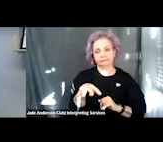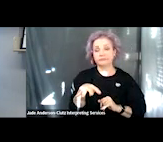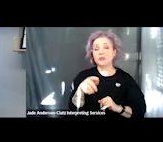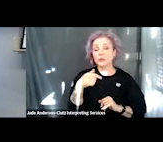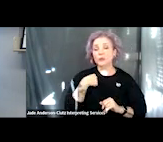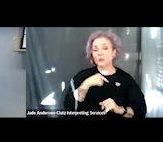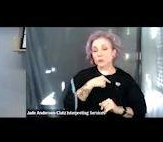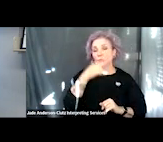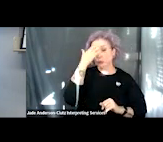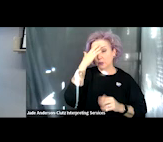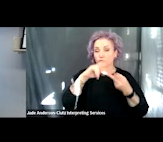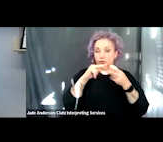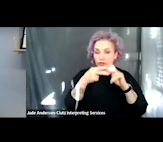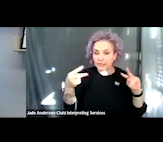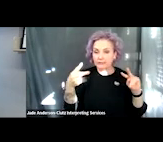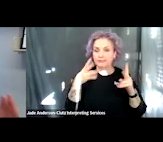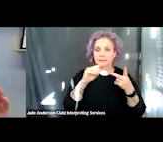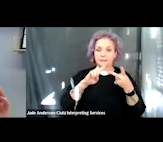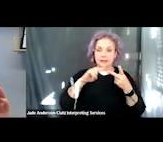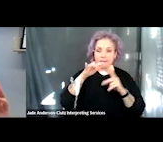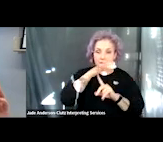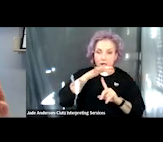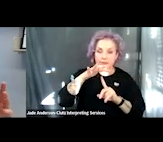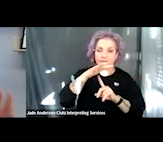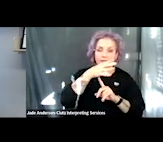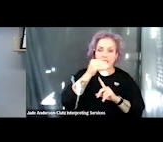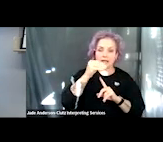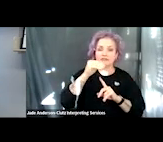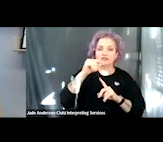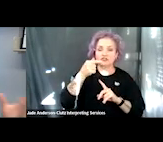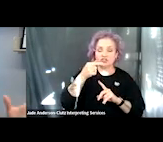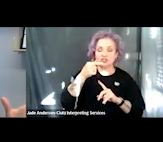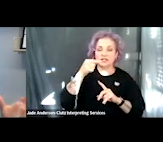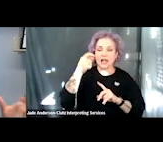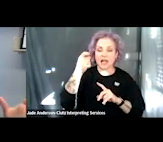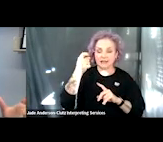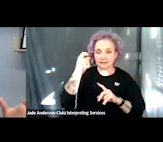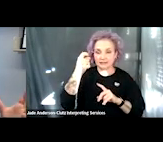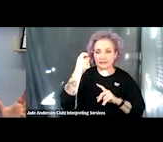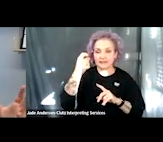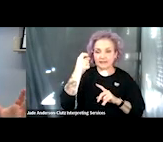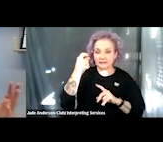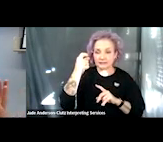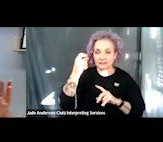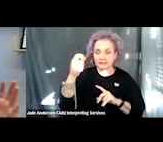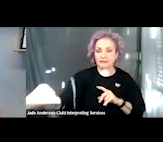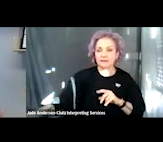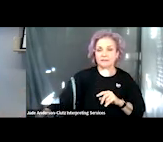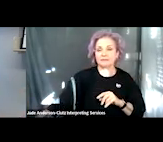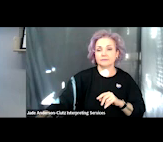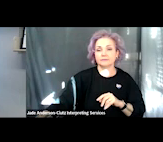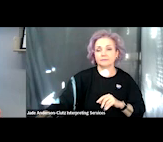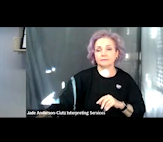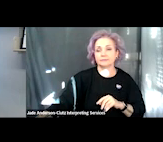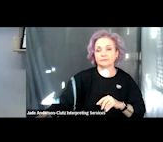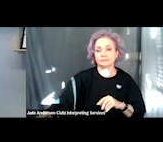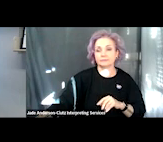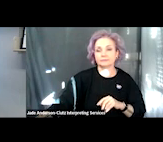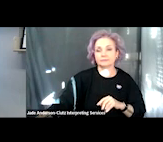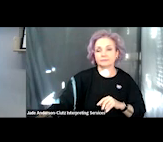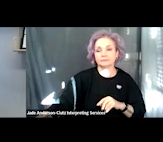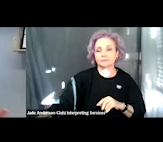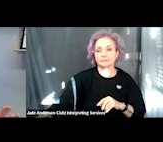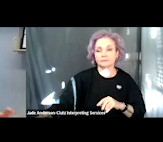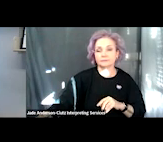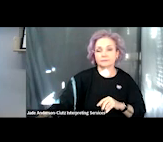are both at play as well. Now, also, because I'm going to be talking about maternal infection, I do want to highlight that both